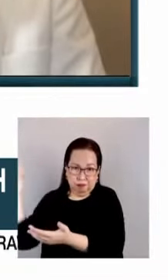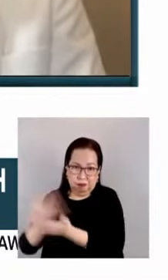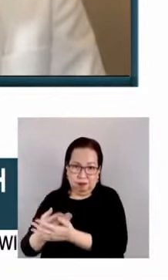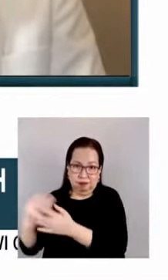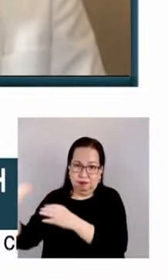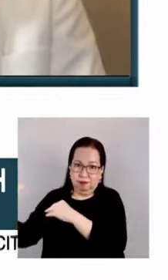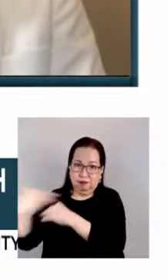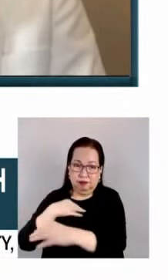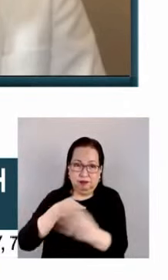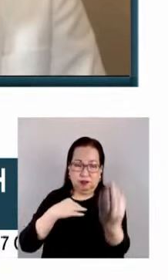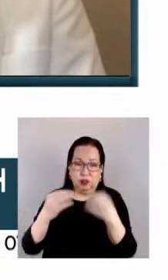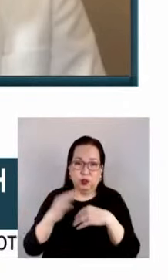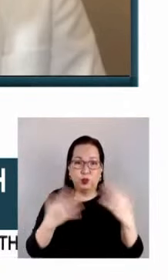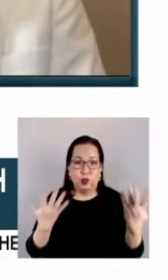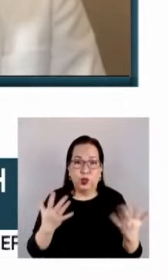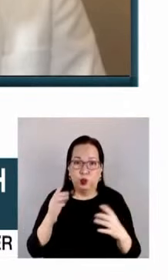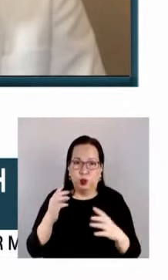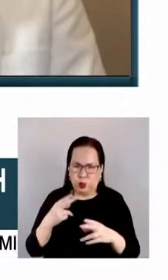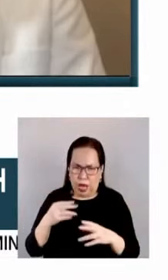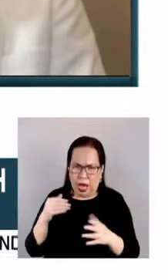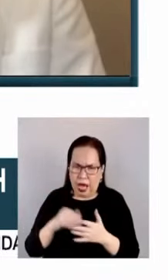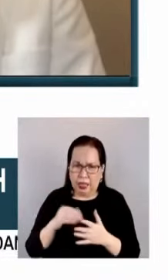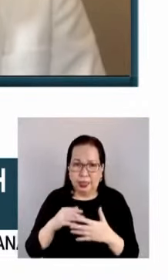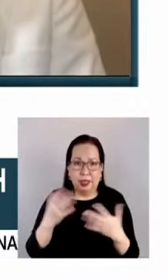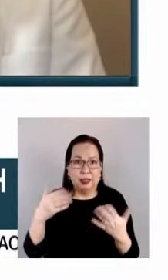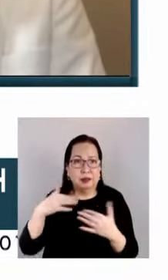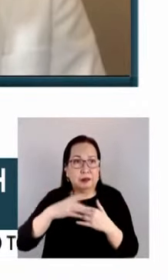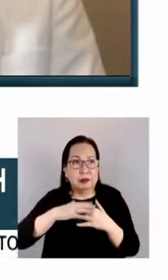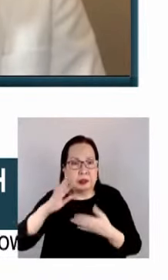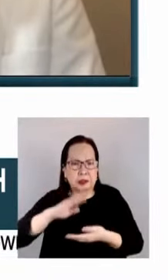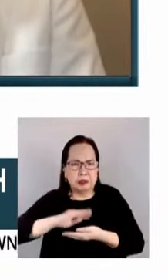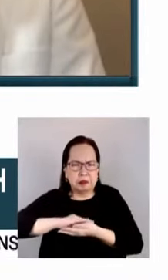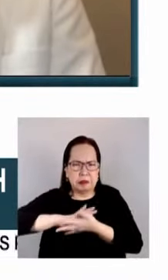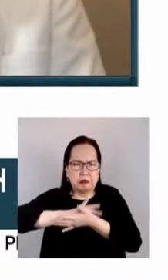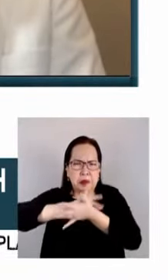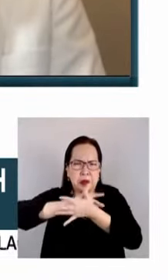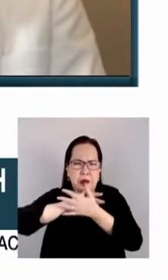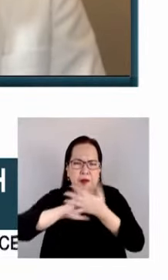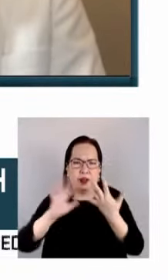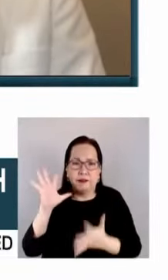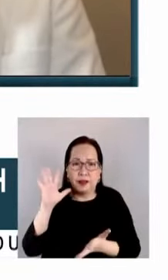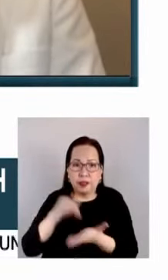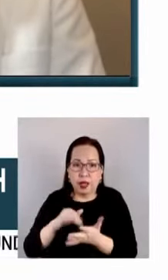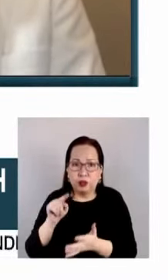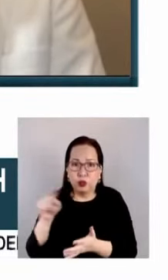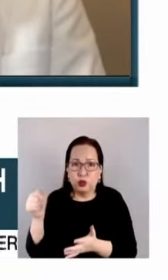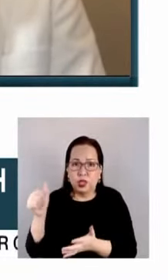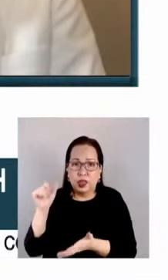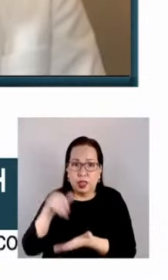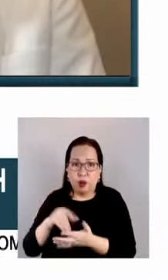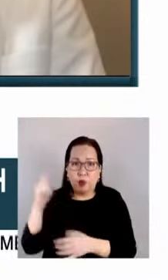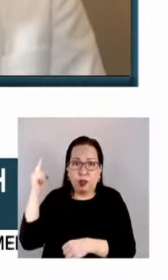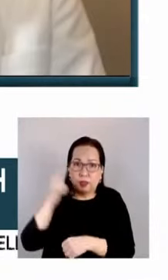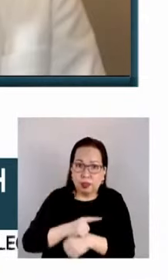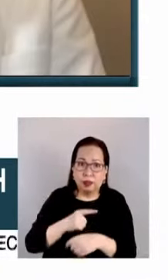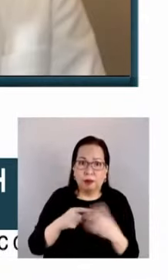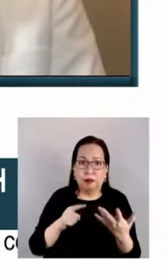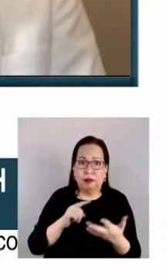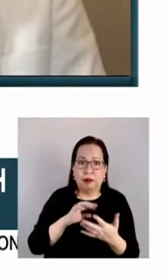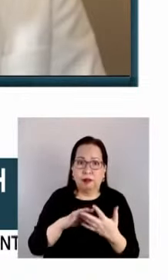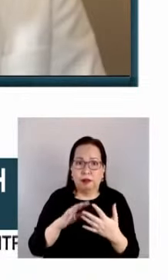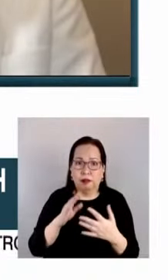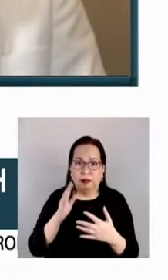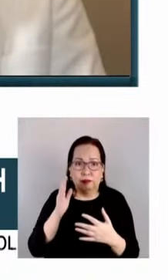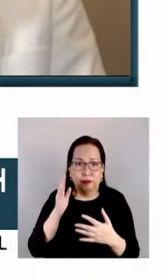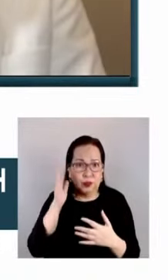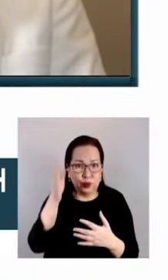between 5,000 to 10,000 daily because of the sub-variants. Is that the same analysis